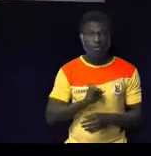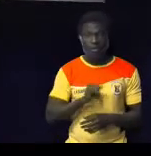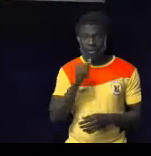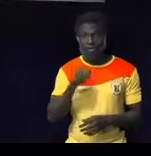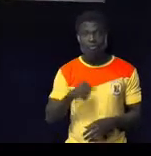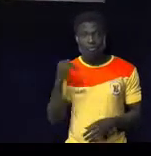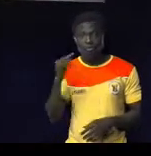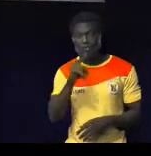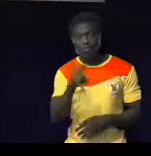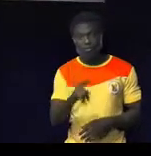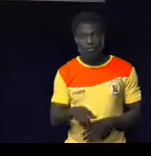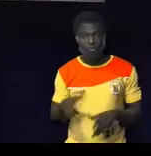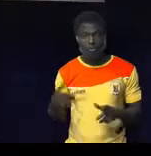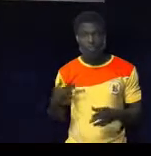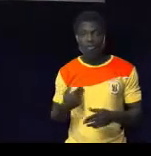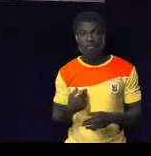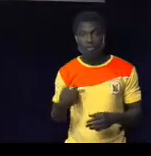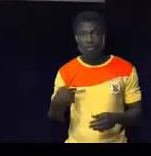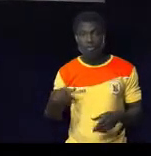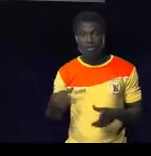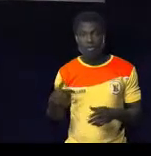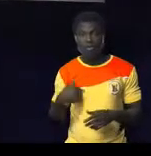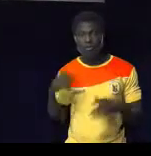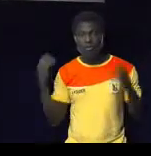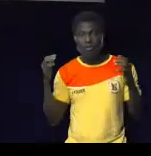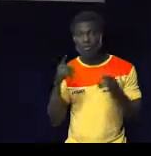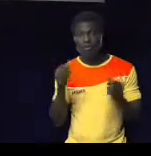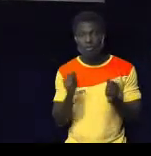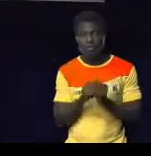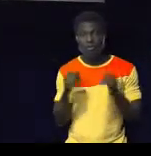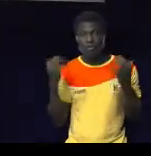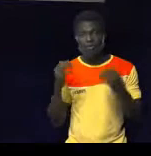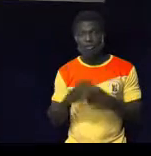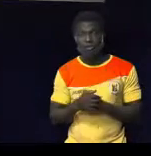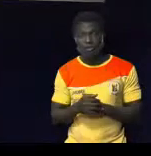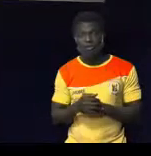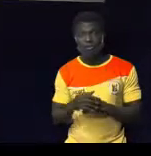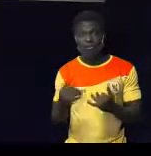3. I am proud of you all the same. Let me celebrate you with a cheer.